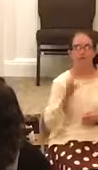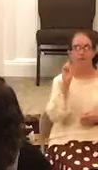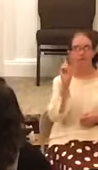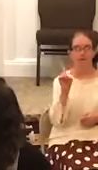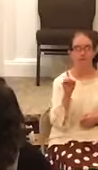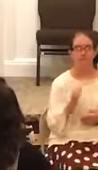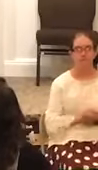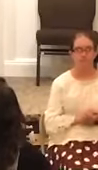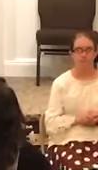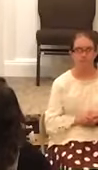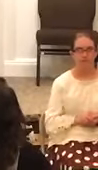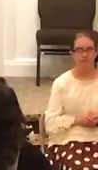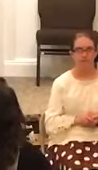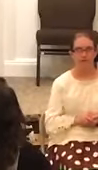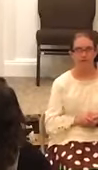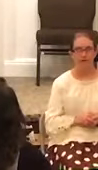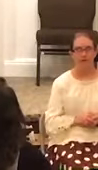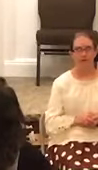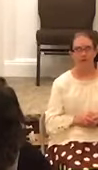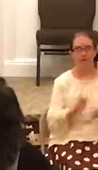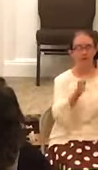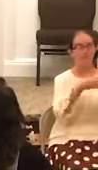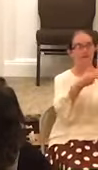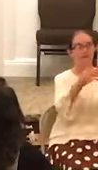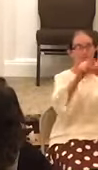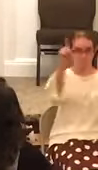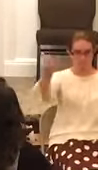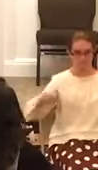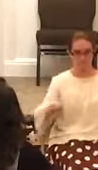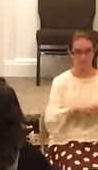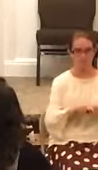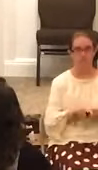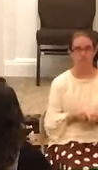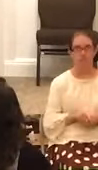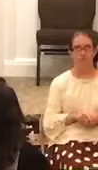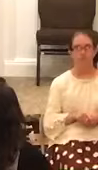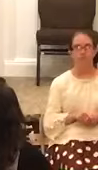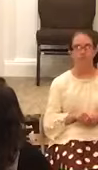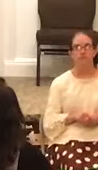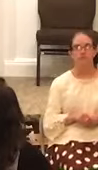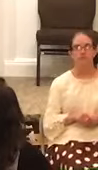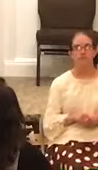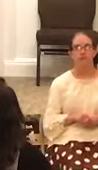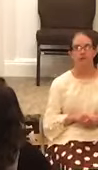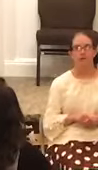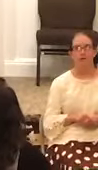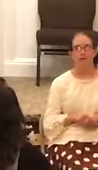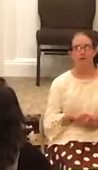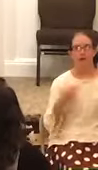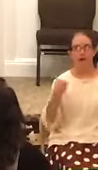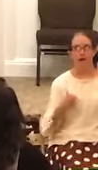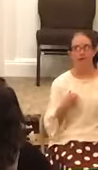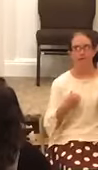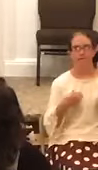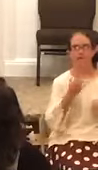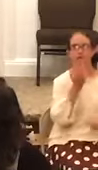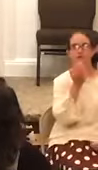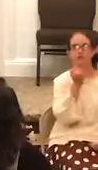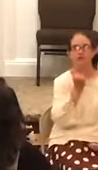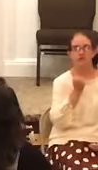one. Amen. It's in the lobby out there. I painted a picture of it. Amen. Now, so he said, but we have this treasure